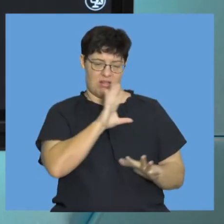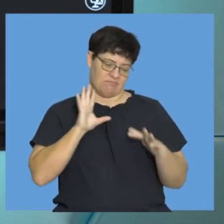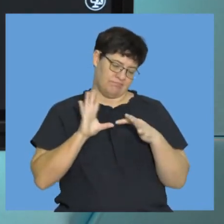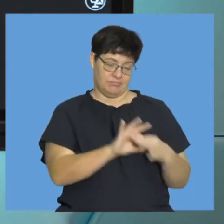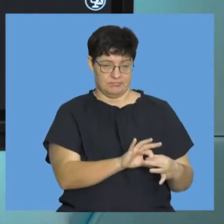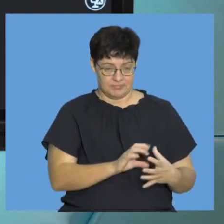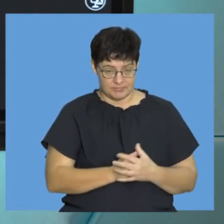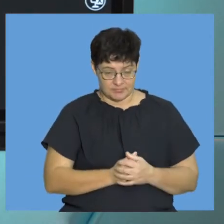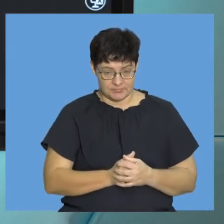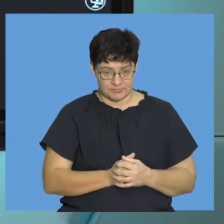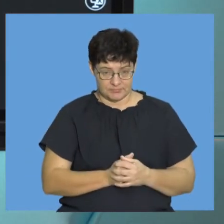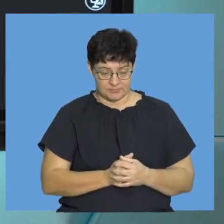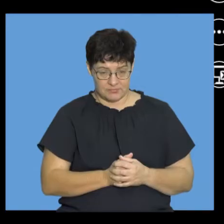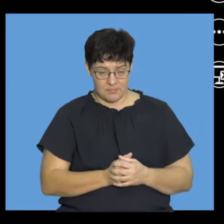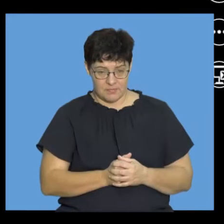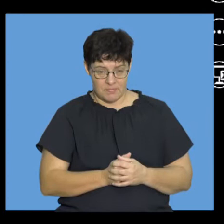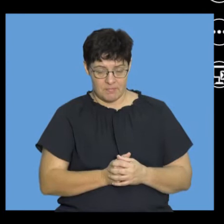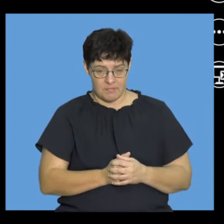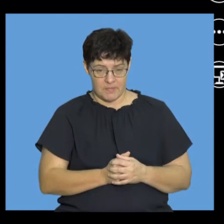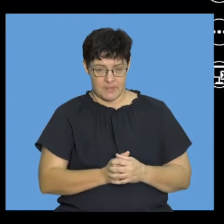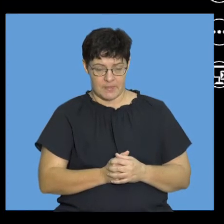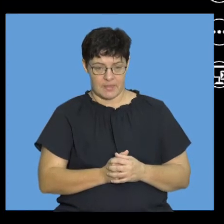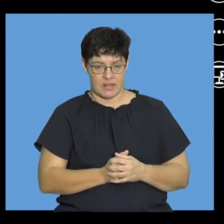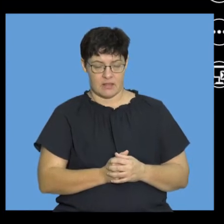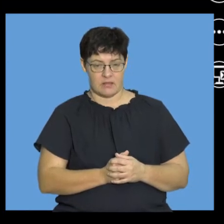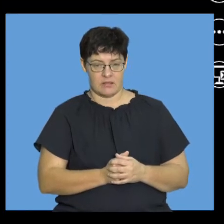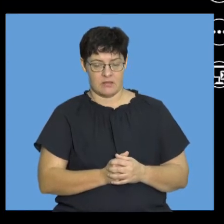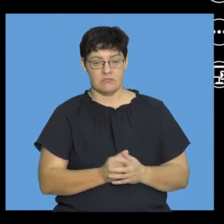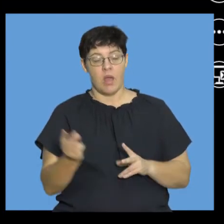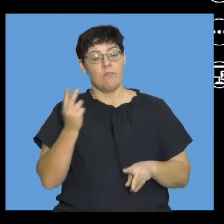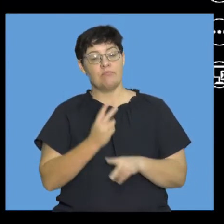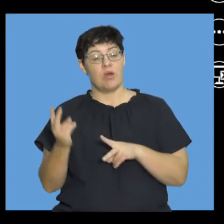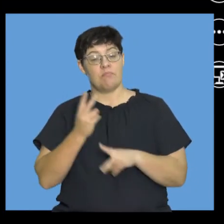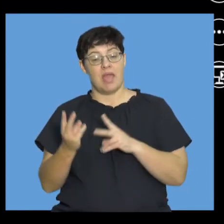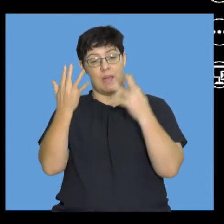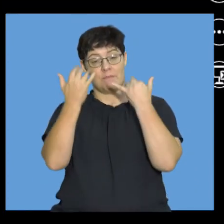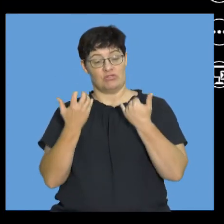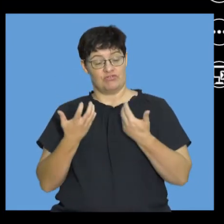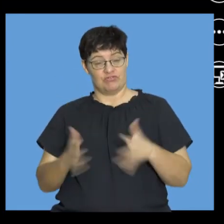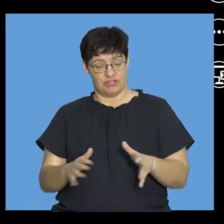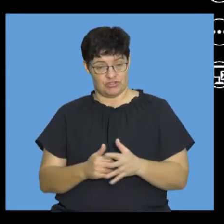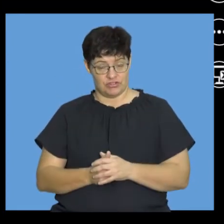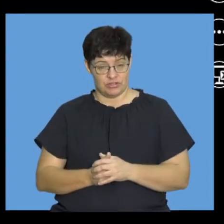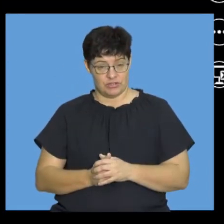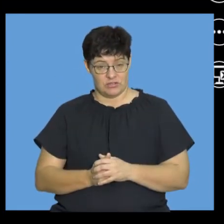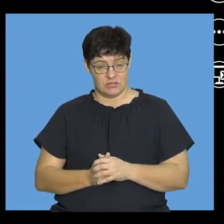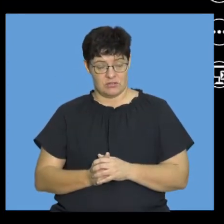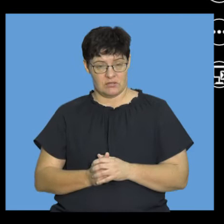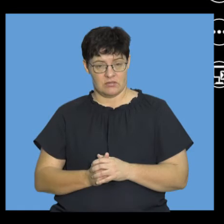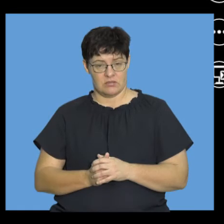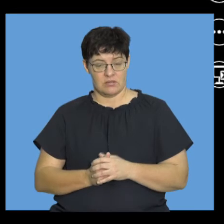budget. Also, that once you have prepared that budget, it